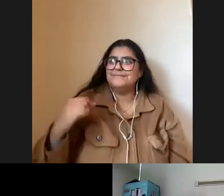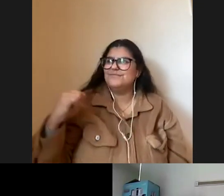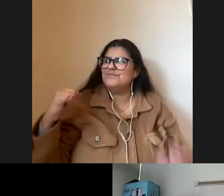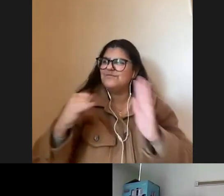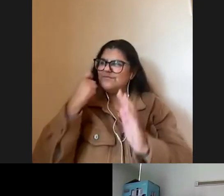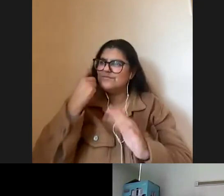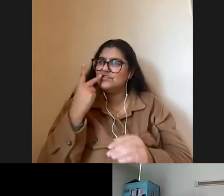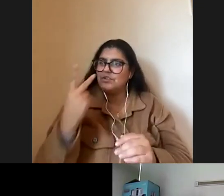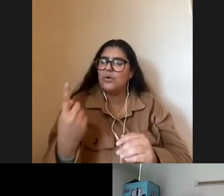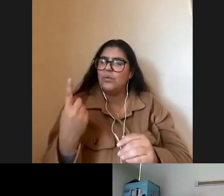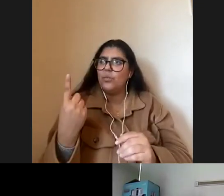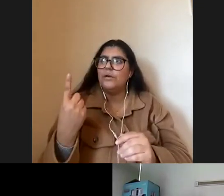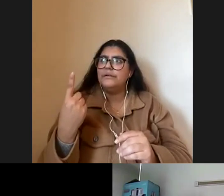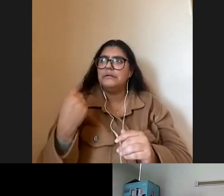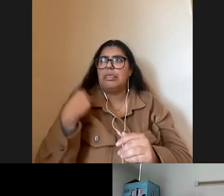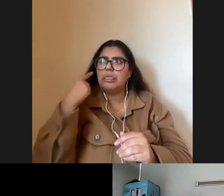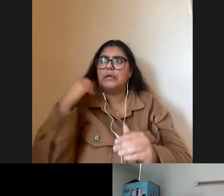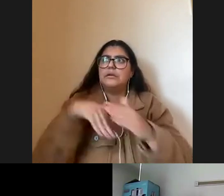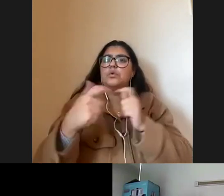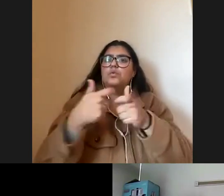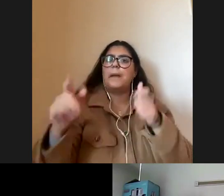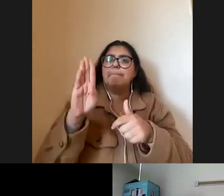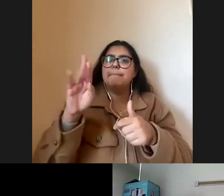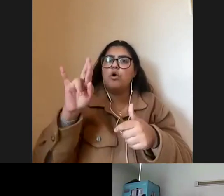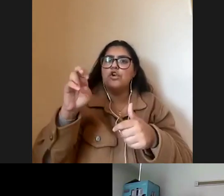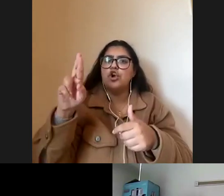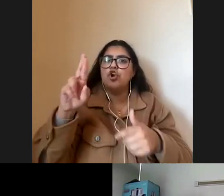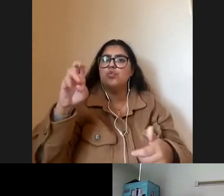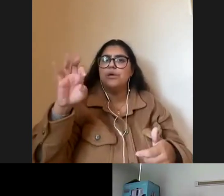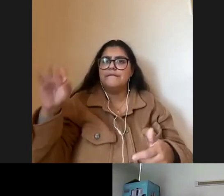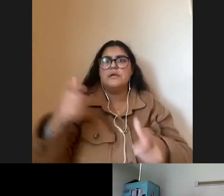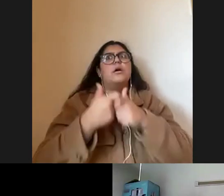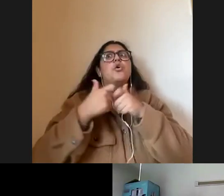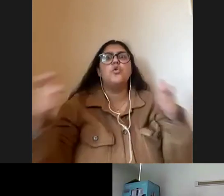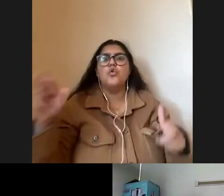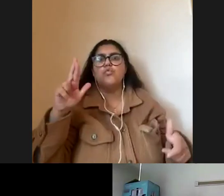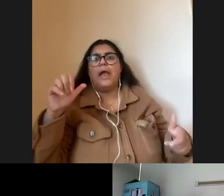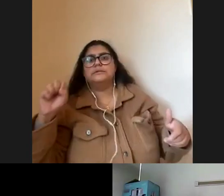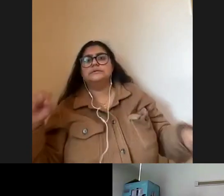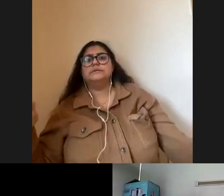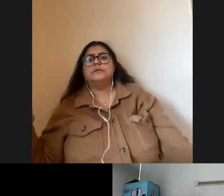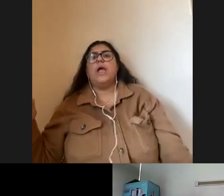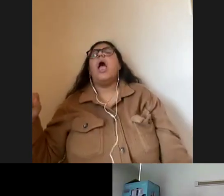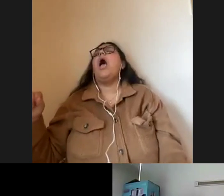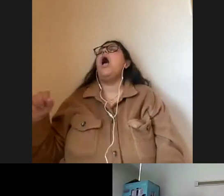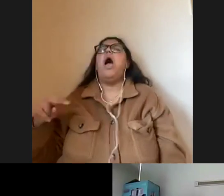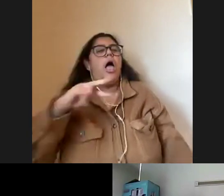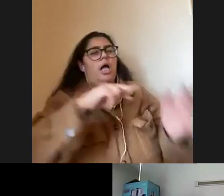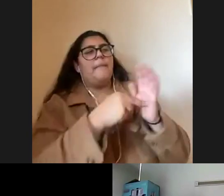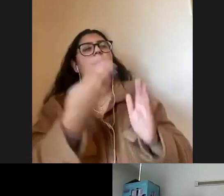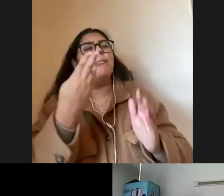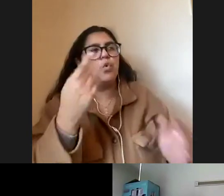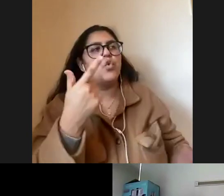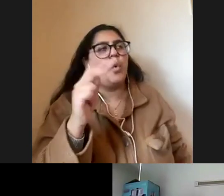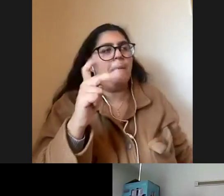those in the Great Barrier Reef. It was a huge wrasse. Oh, you're talking about the like the blue grouper thing. That might Yeah, have been what I